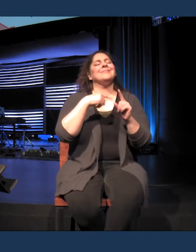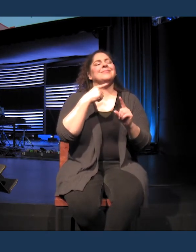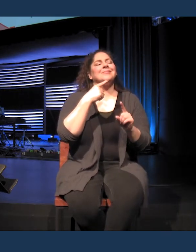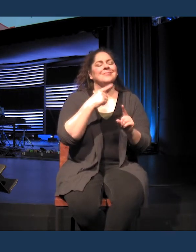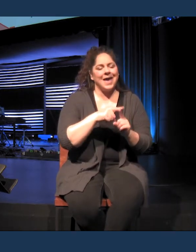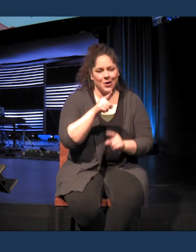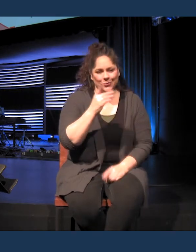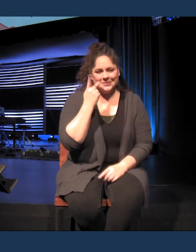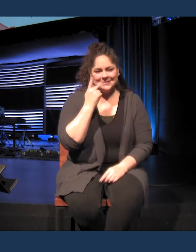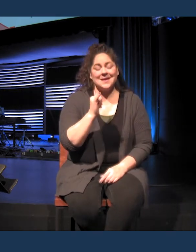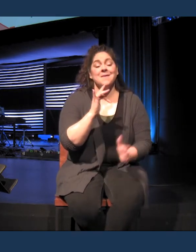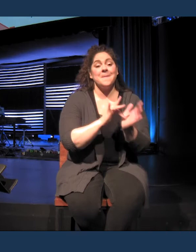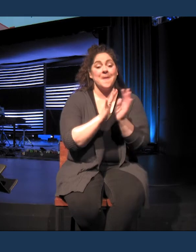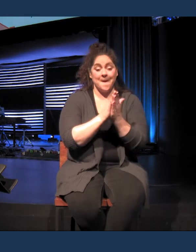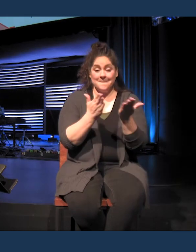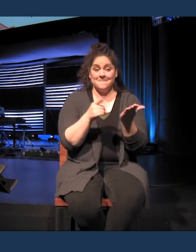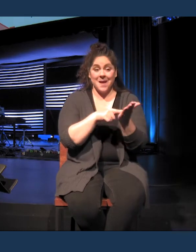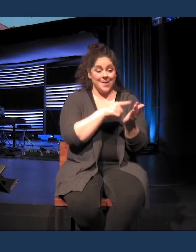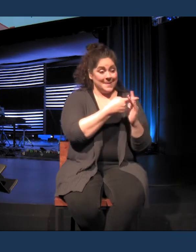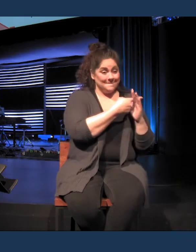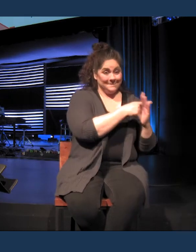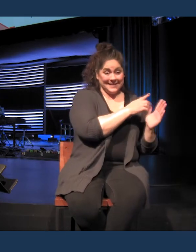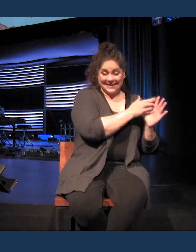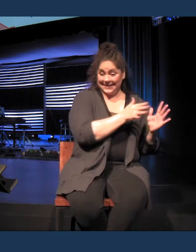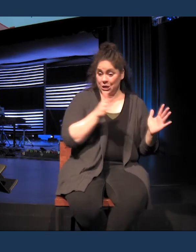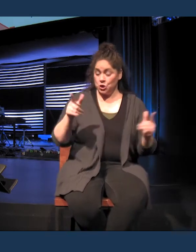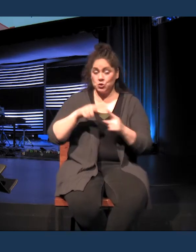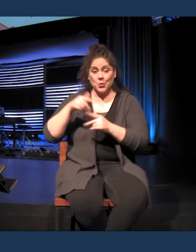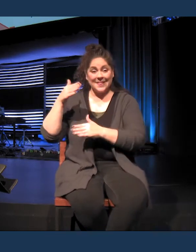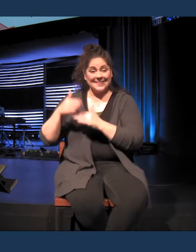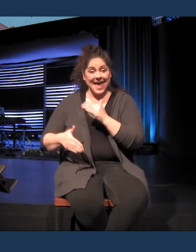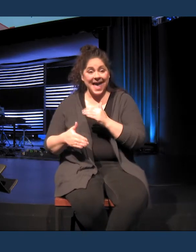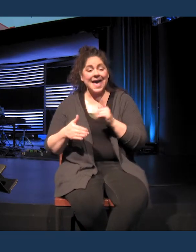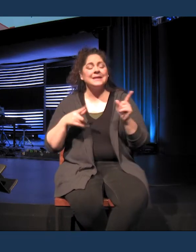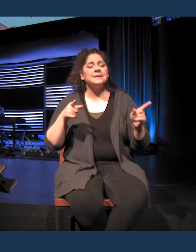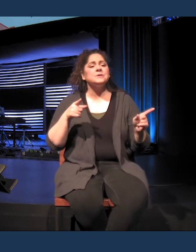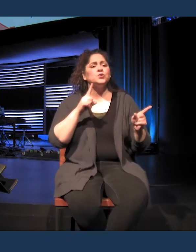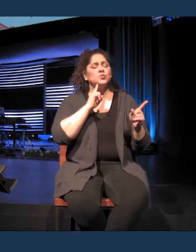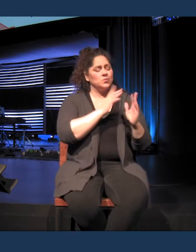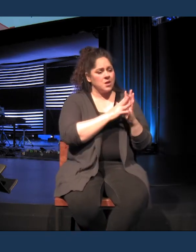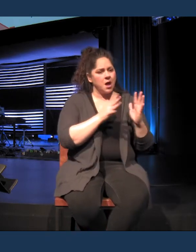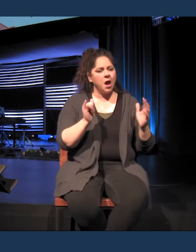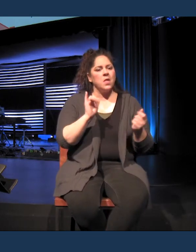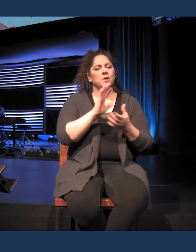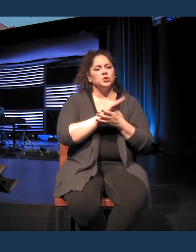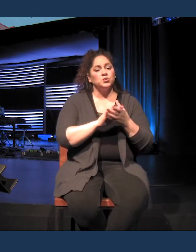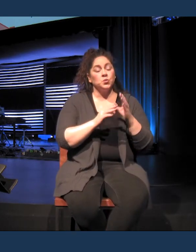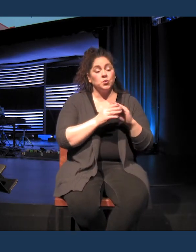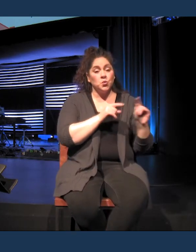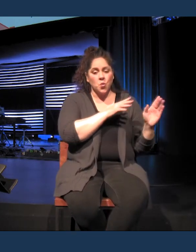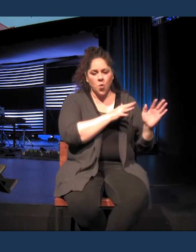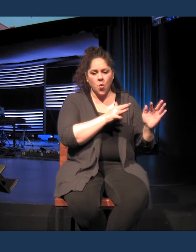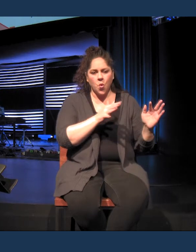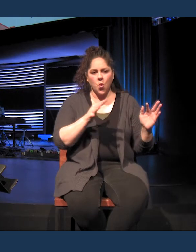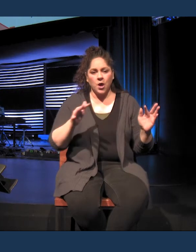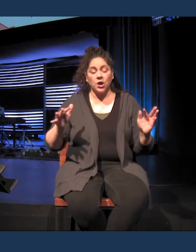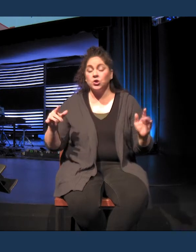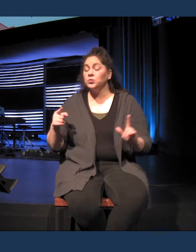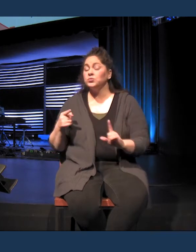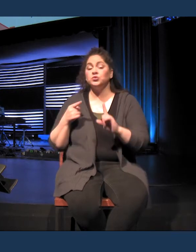from Genesis to Revelation is not just a historical timeline, it is a storyline pointing to who Jesus